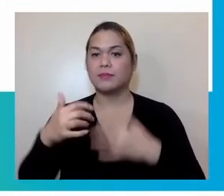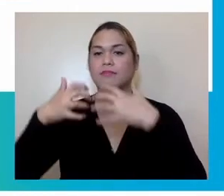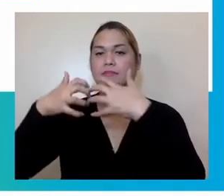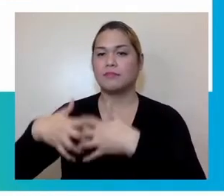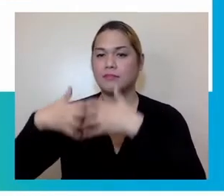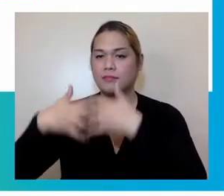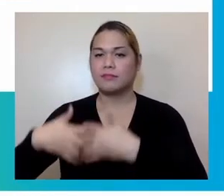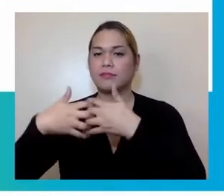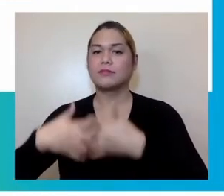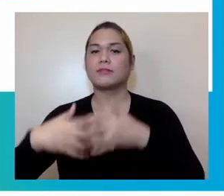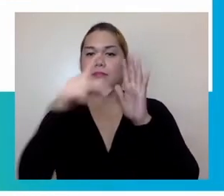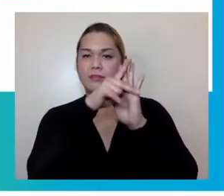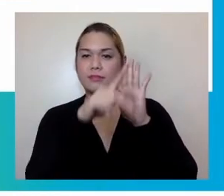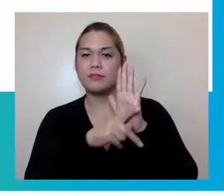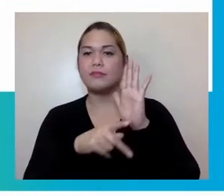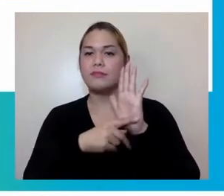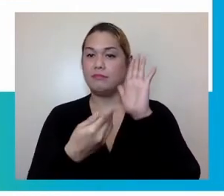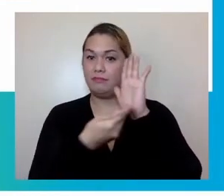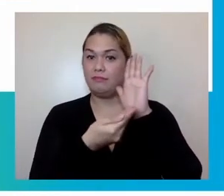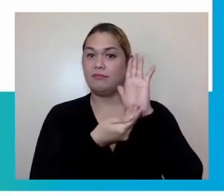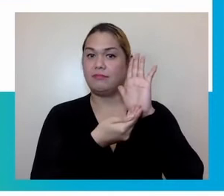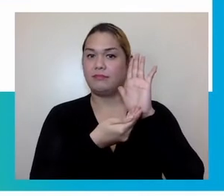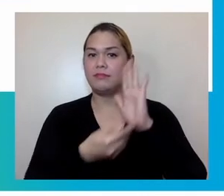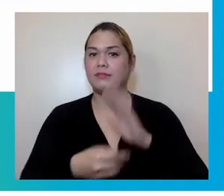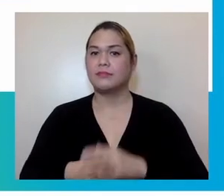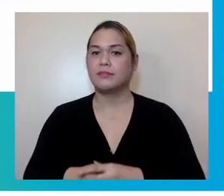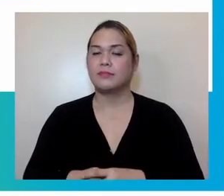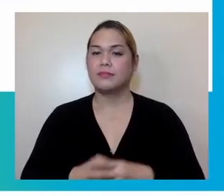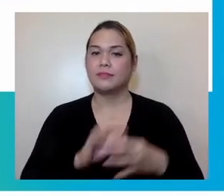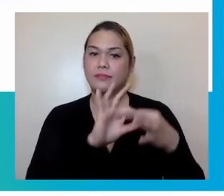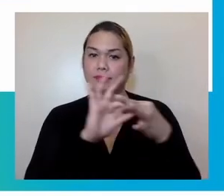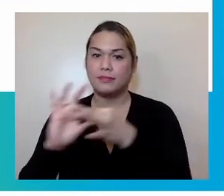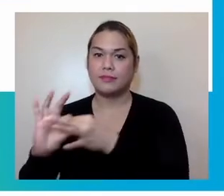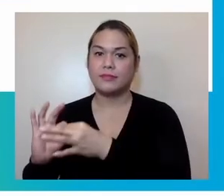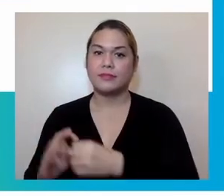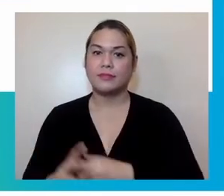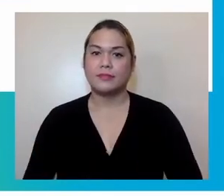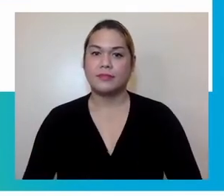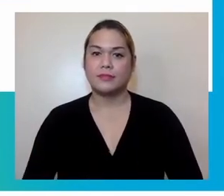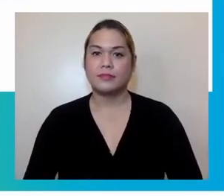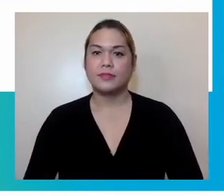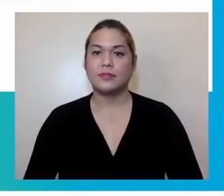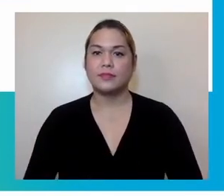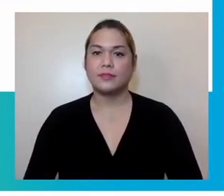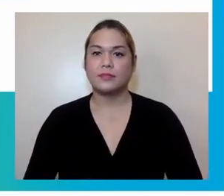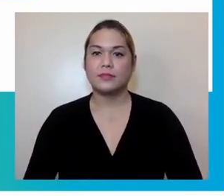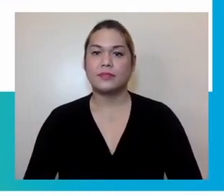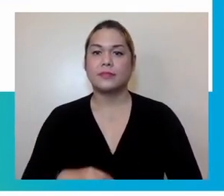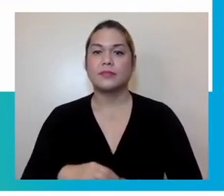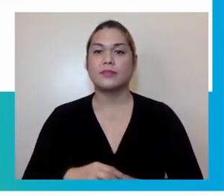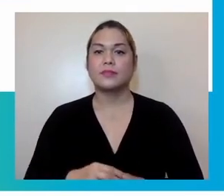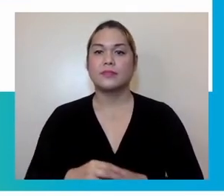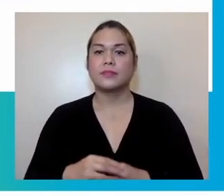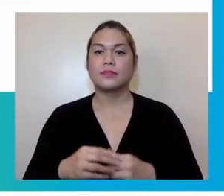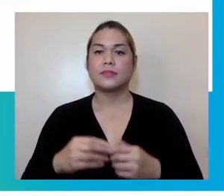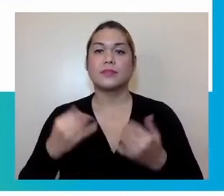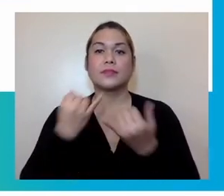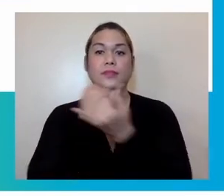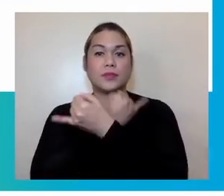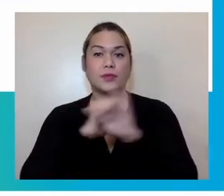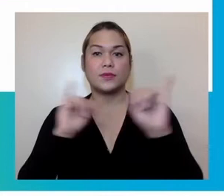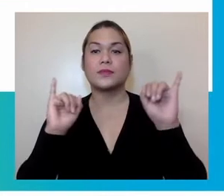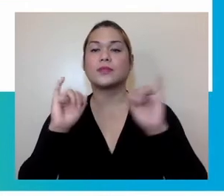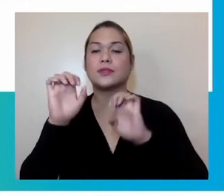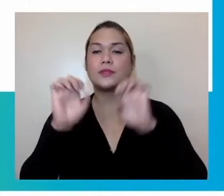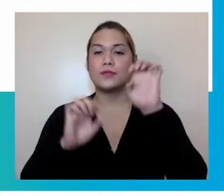IEG, our independent evaluation division, has shown us and has made a very convincing